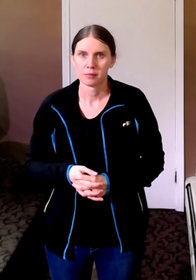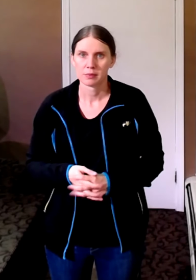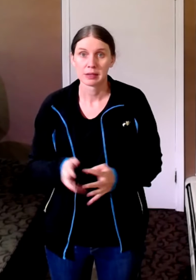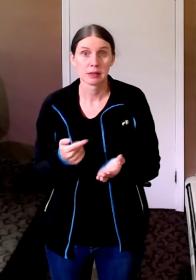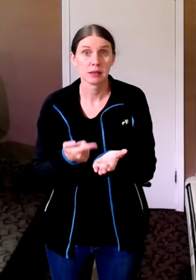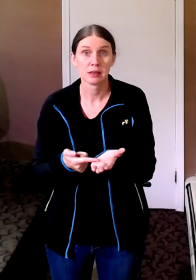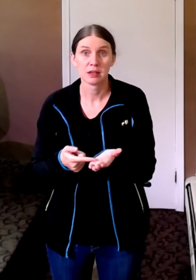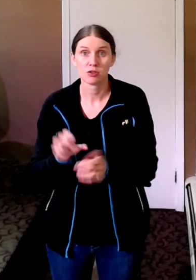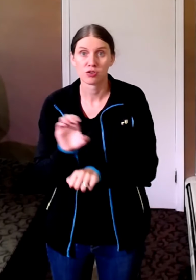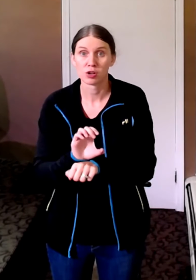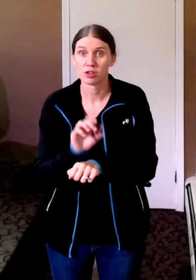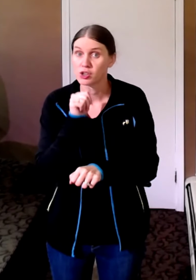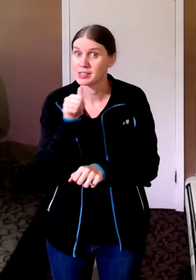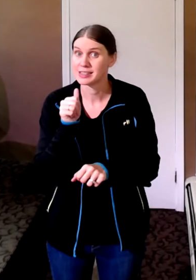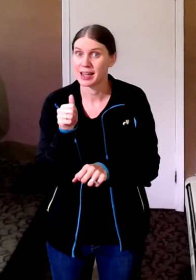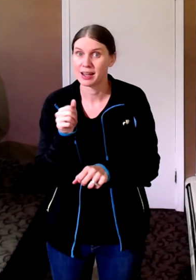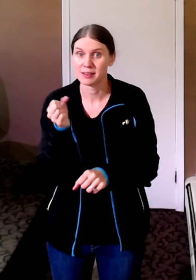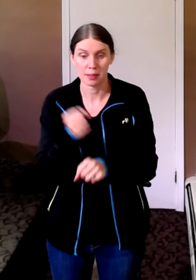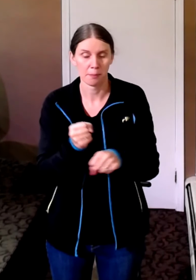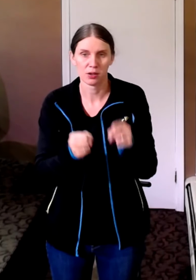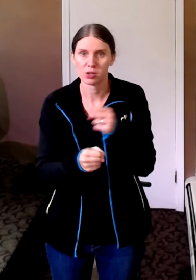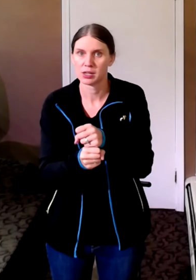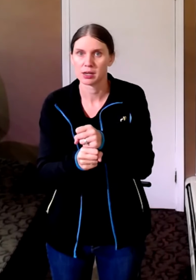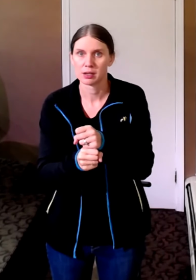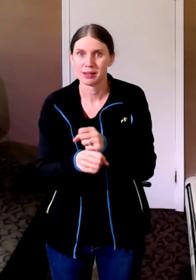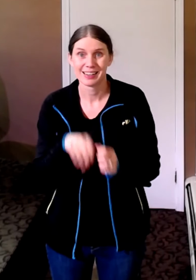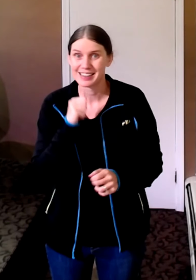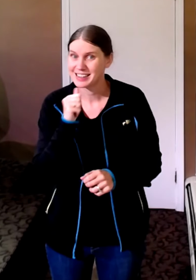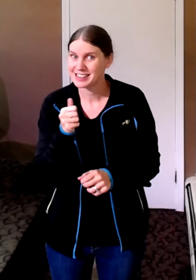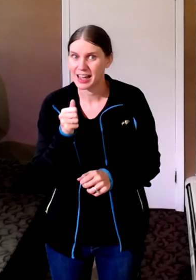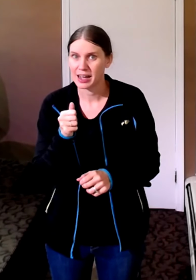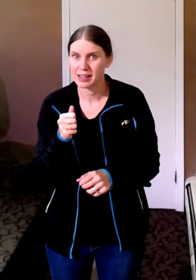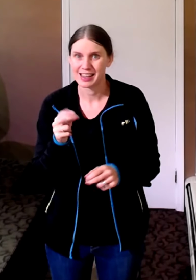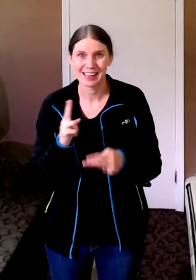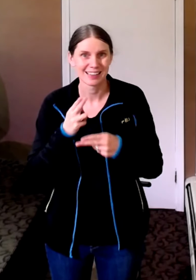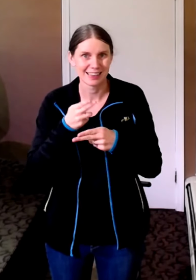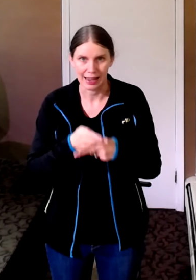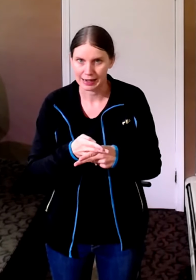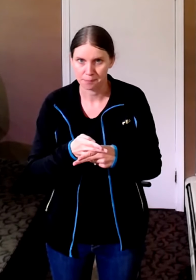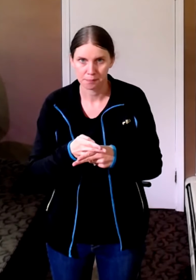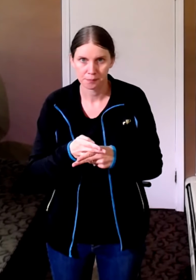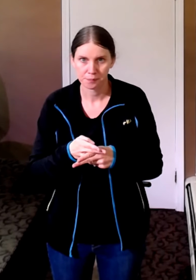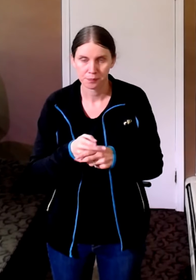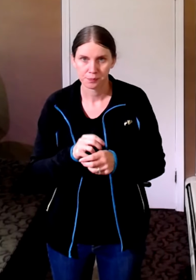This church is not this building. This church is not a name